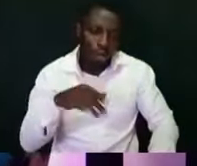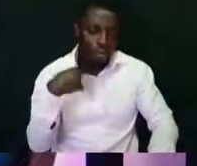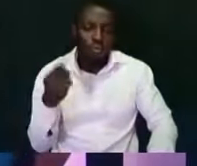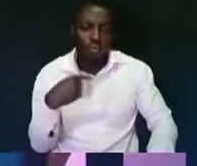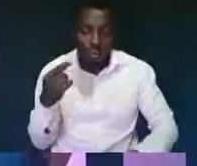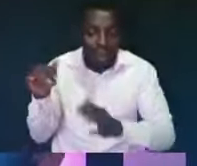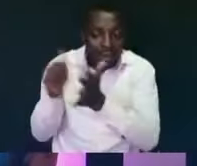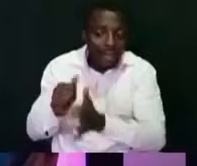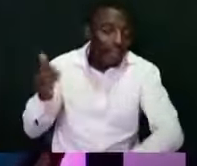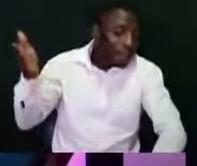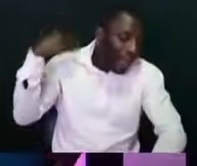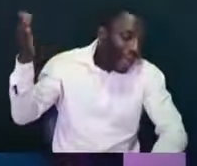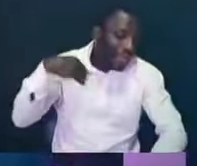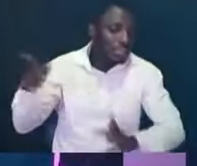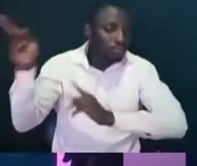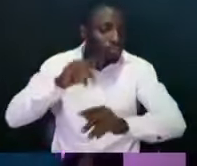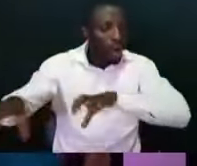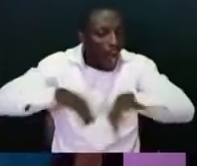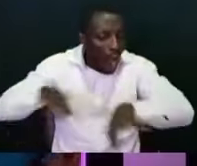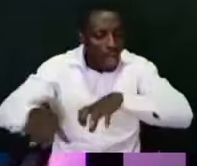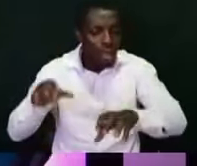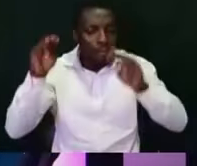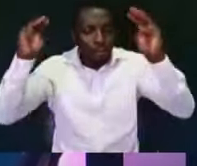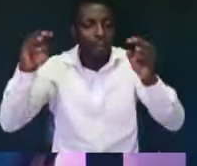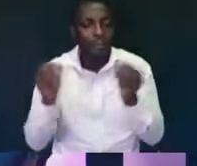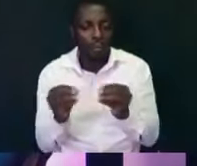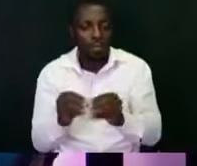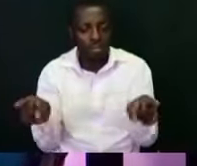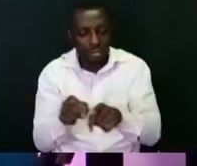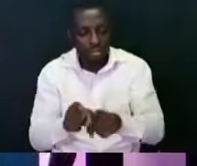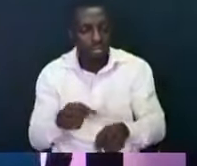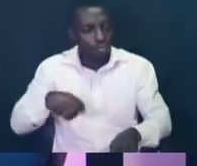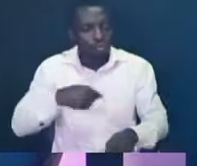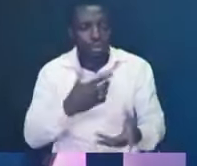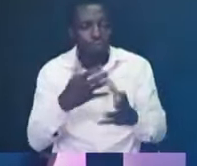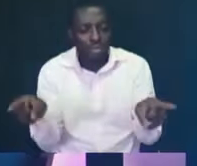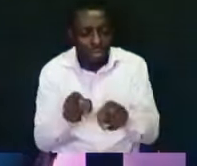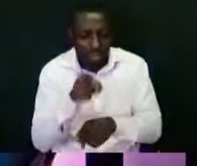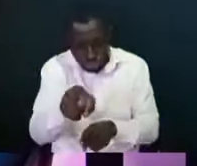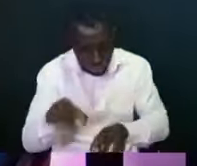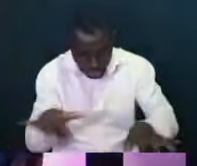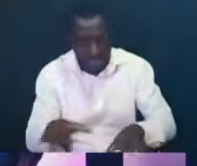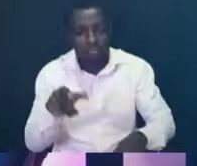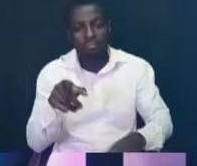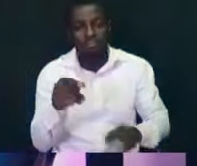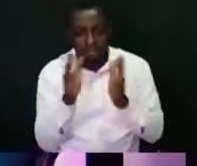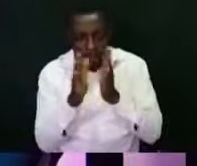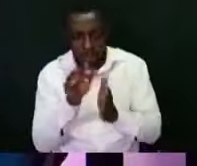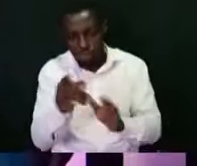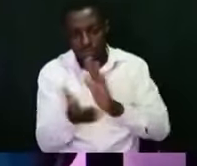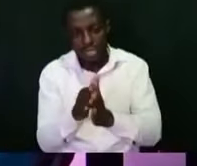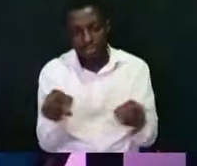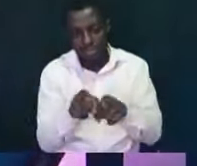Wesley and the m and I pray that you be that in the name